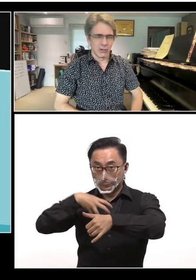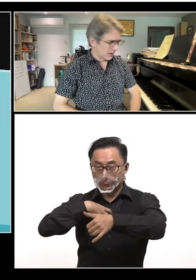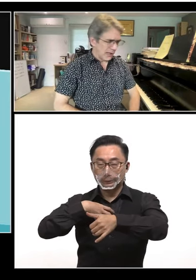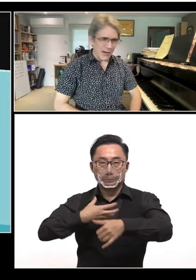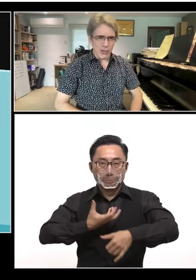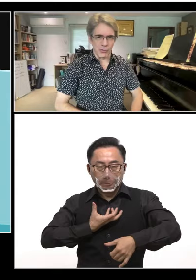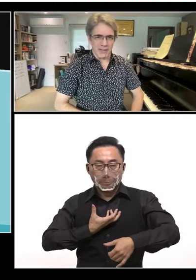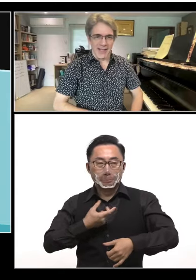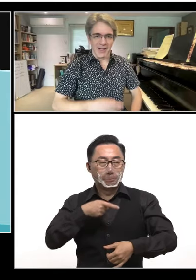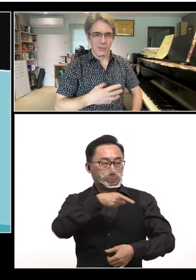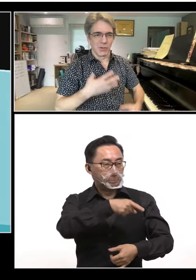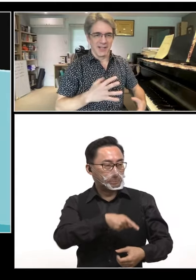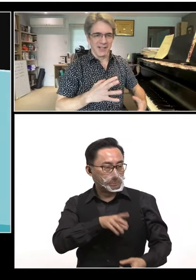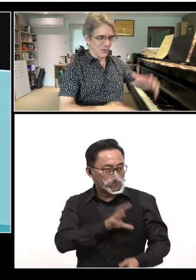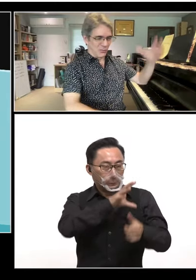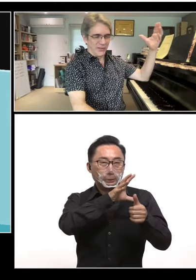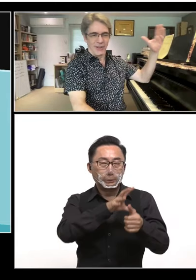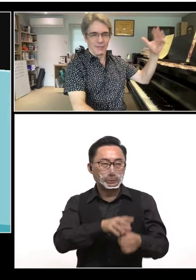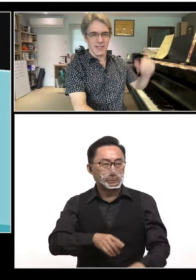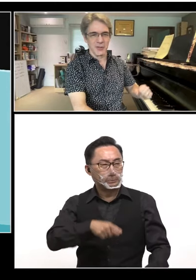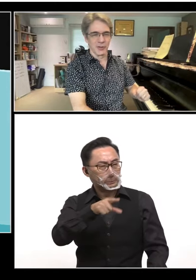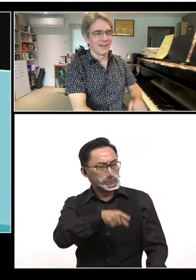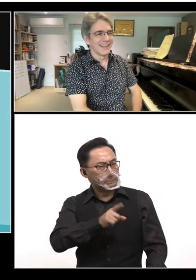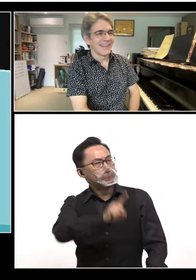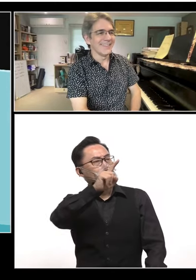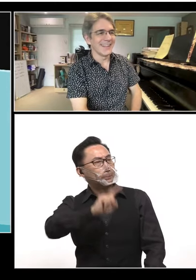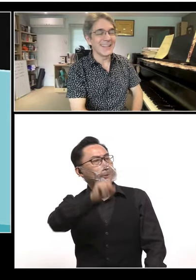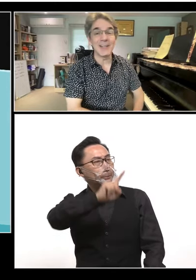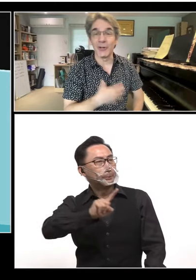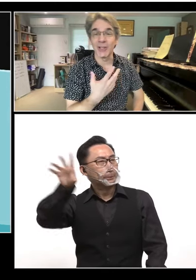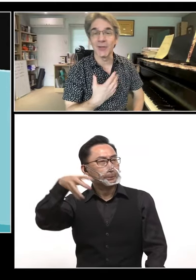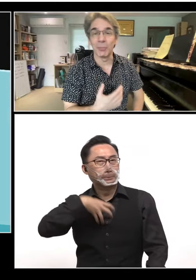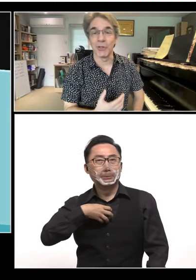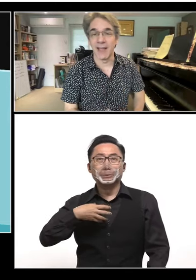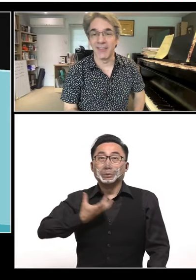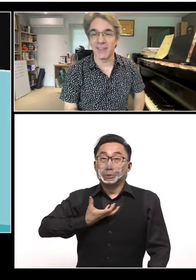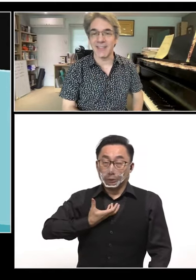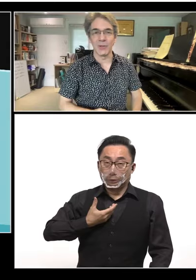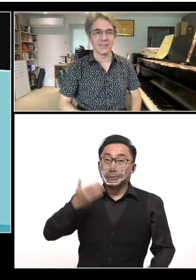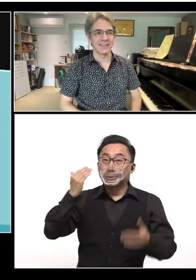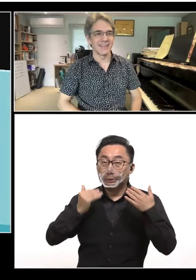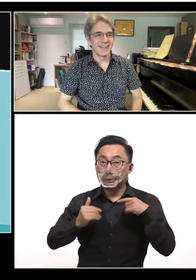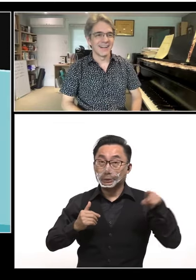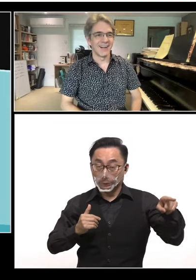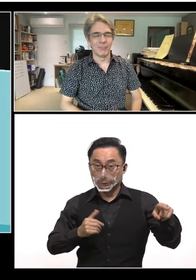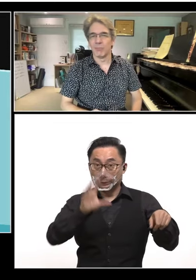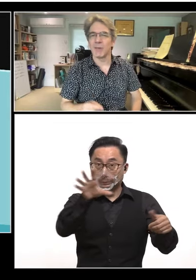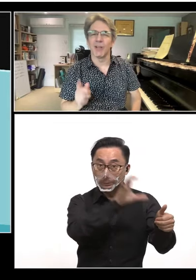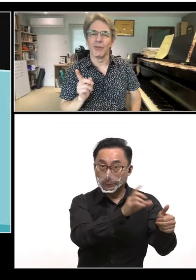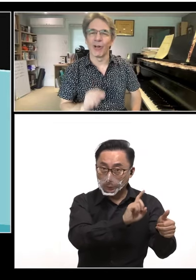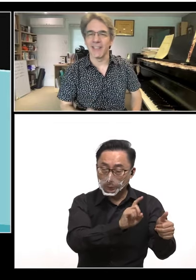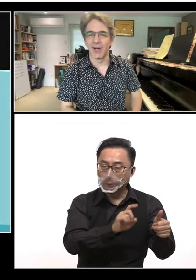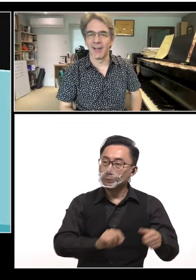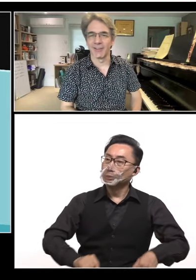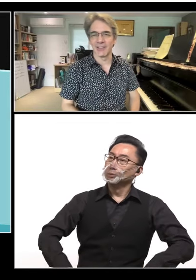"Jiacheng, how are you doing that?" And I would pretend I'm this really tough teacher. And then he could also pretend that he was maybe